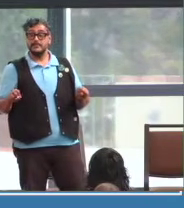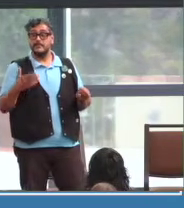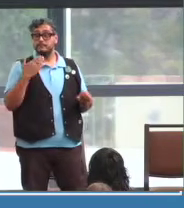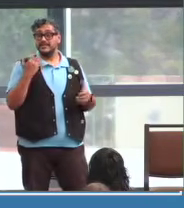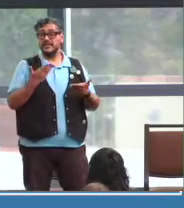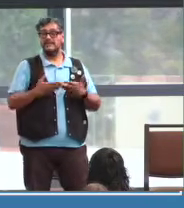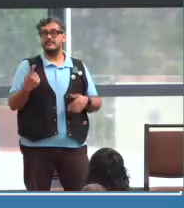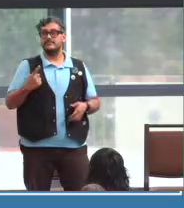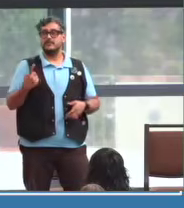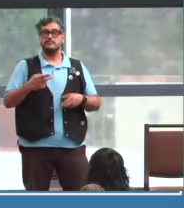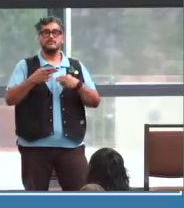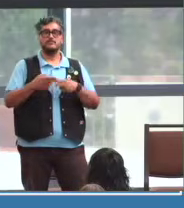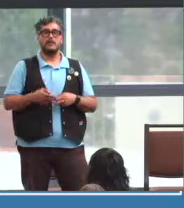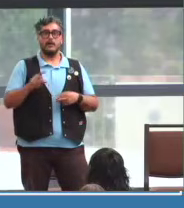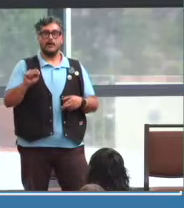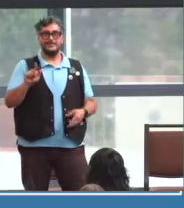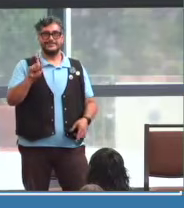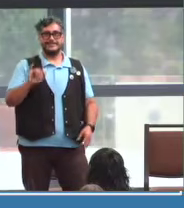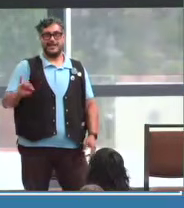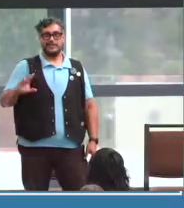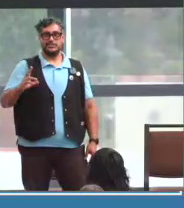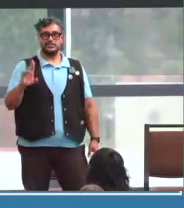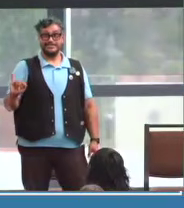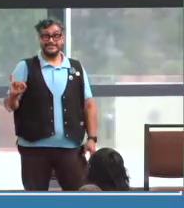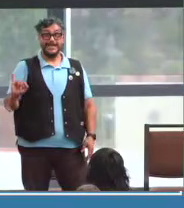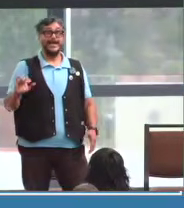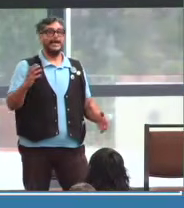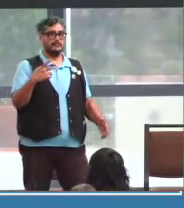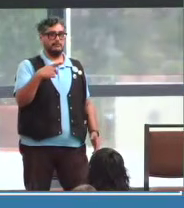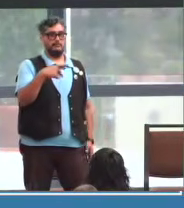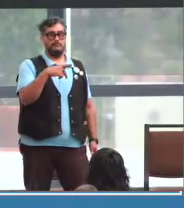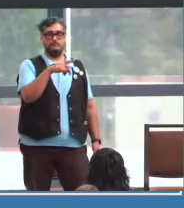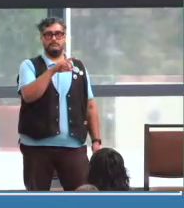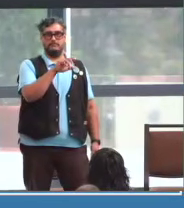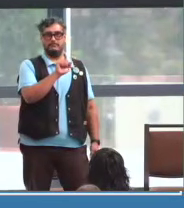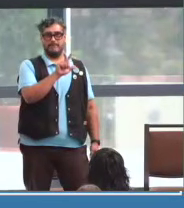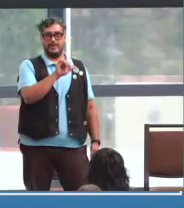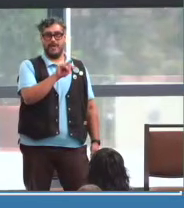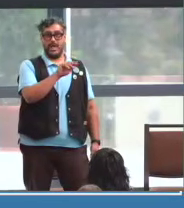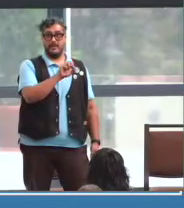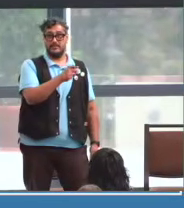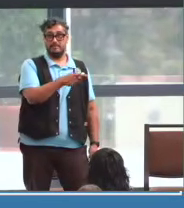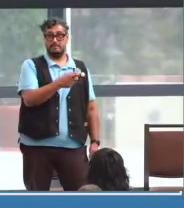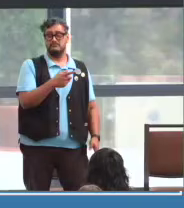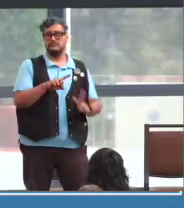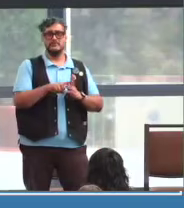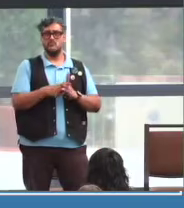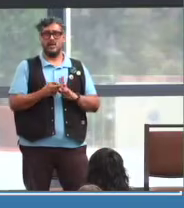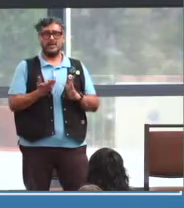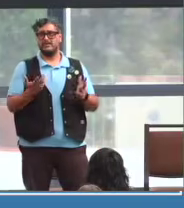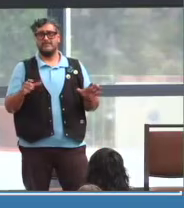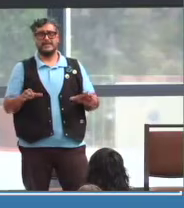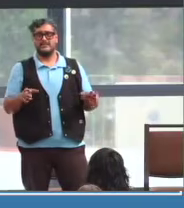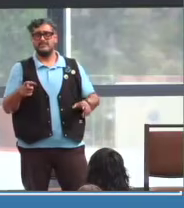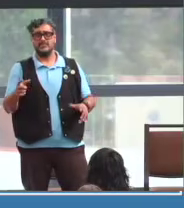might be something called Tai Chi and Pilates. So starting from there, and maybe even it's just doing an activity you